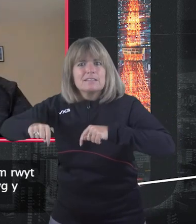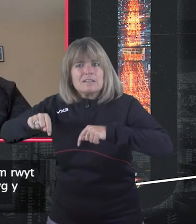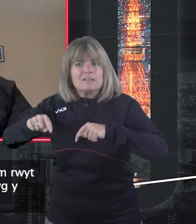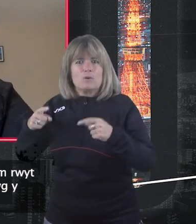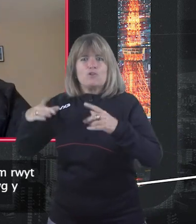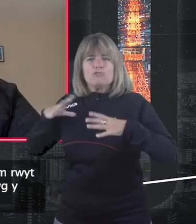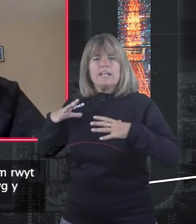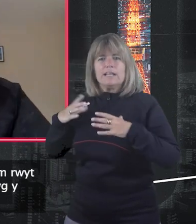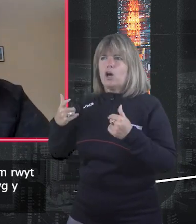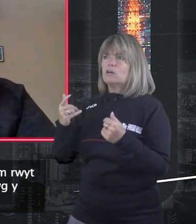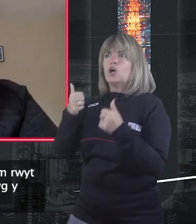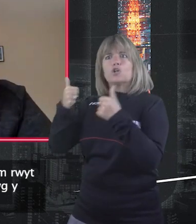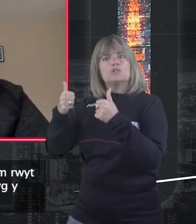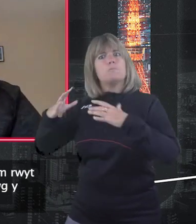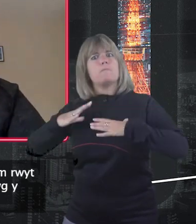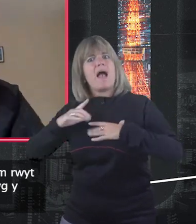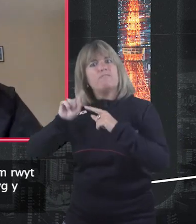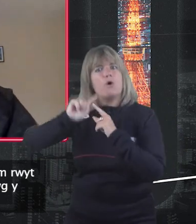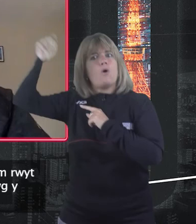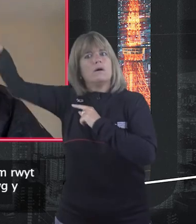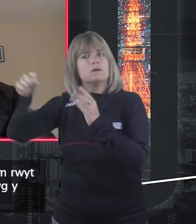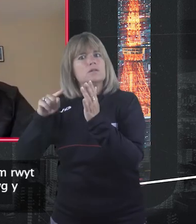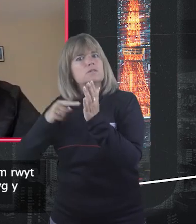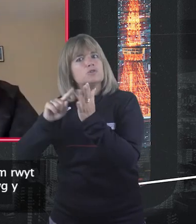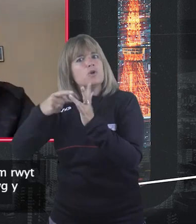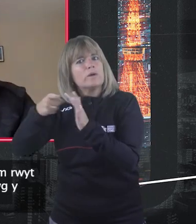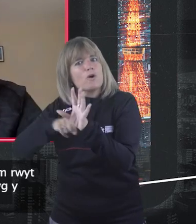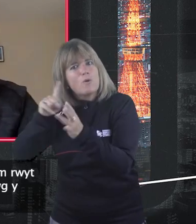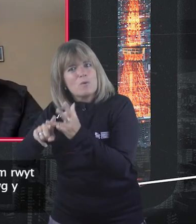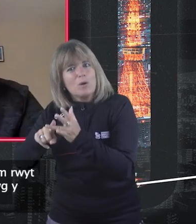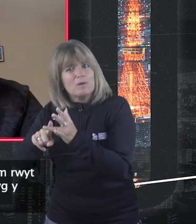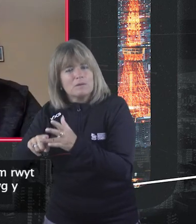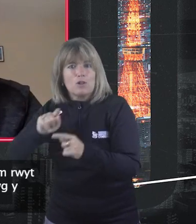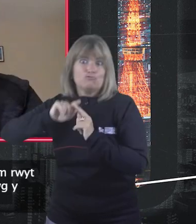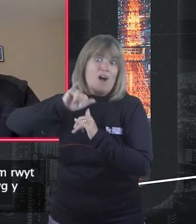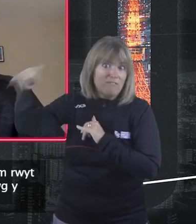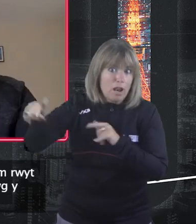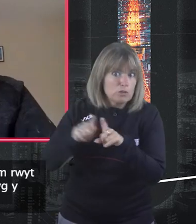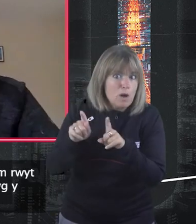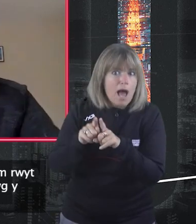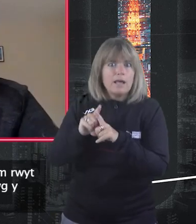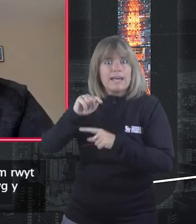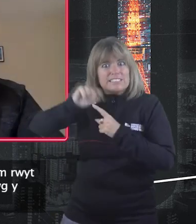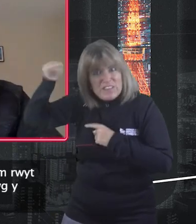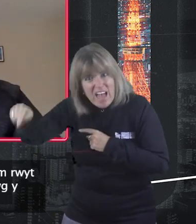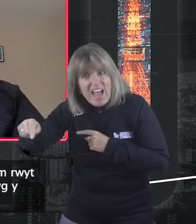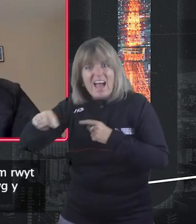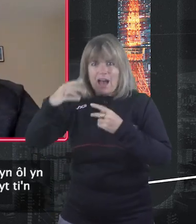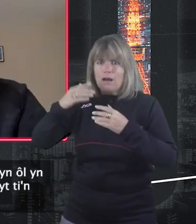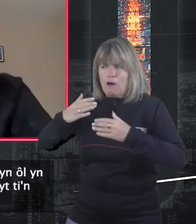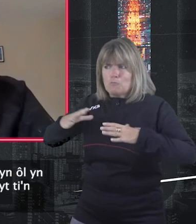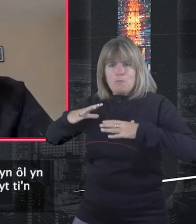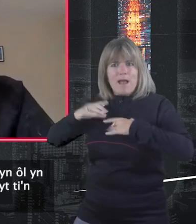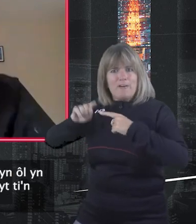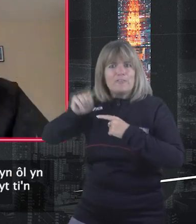was just a really good preparation before going to Tokyo. Obviously the traveling as well, getting the learning about what it's going to be like with COVID.